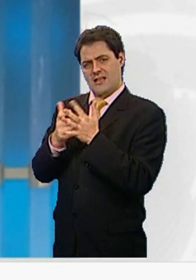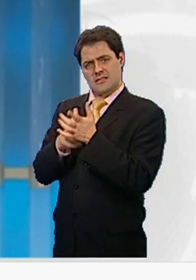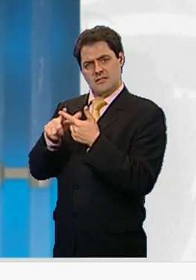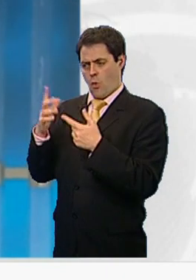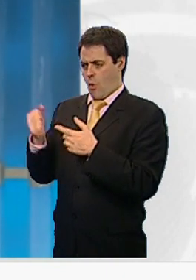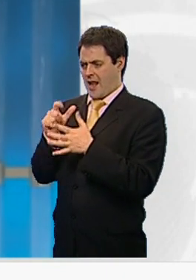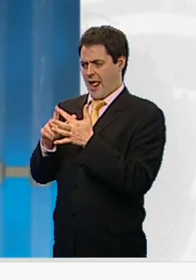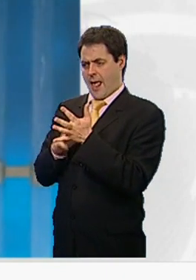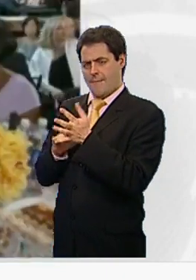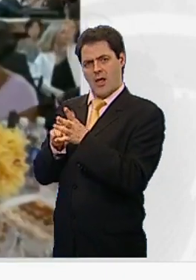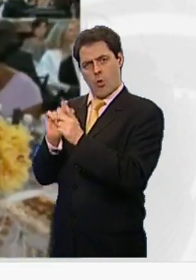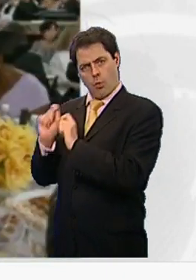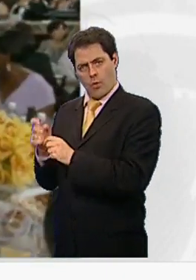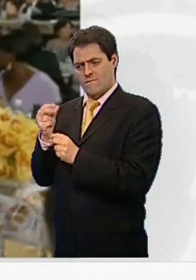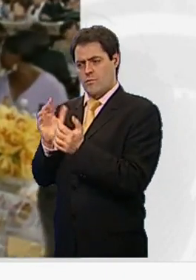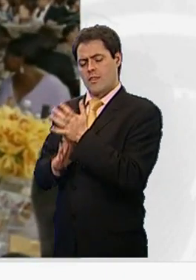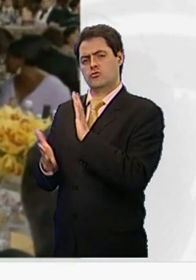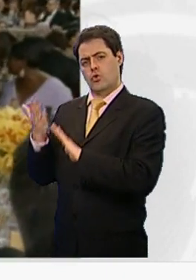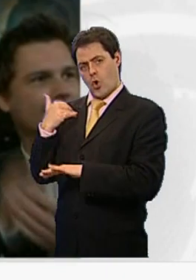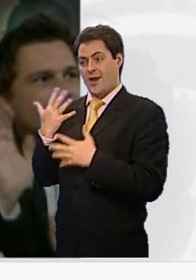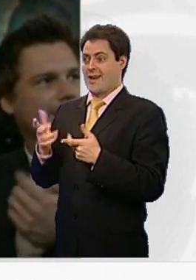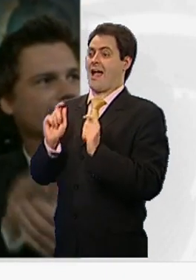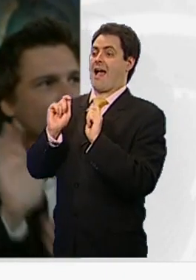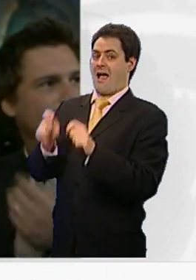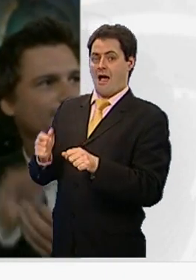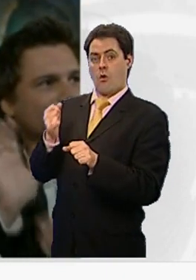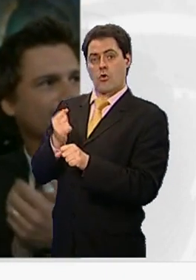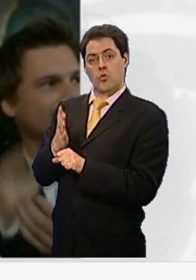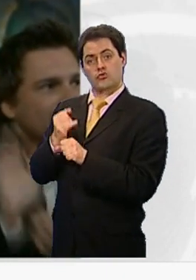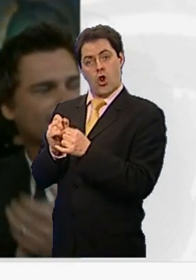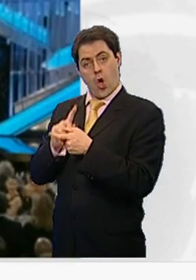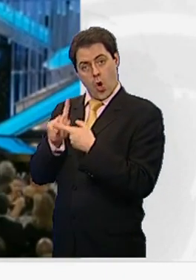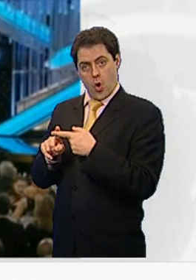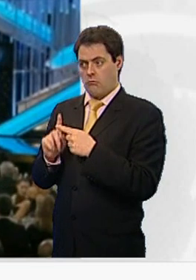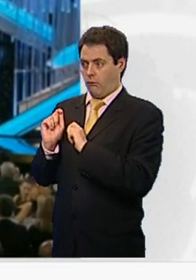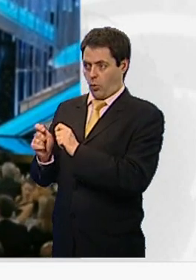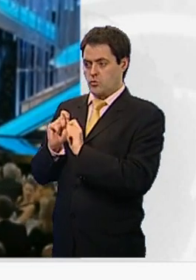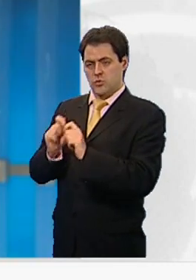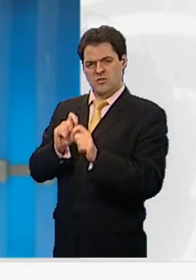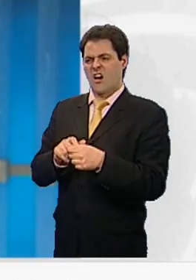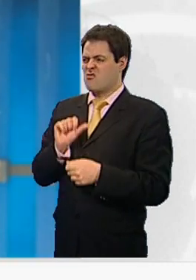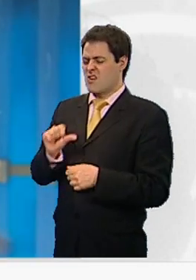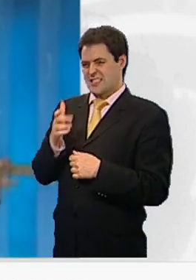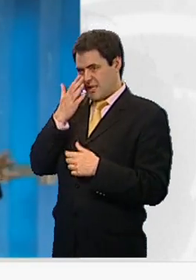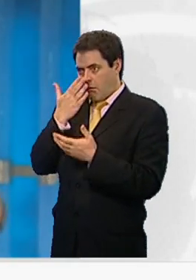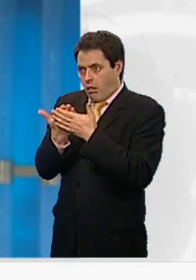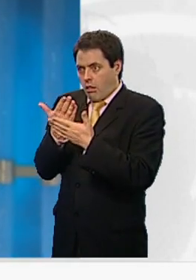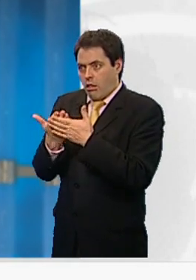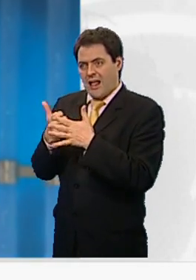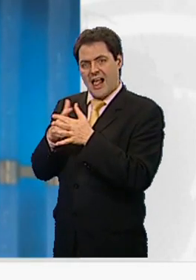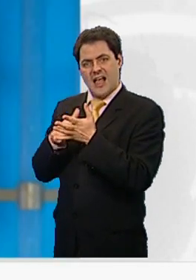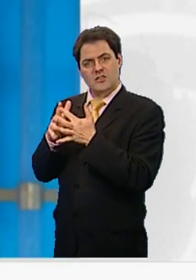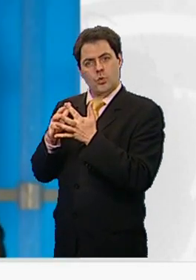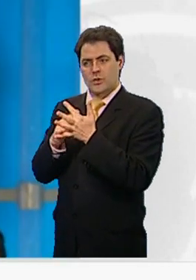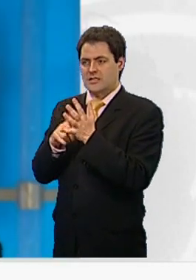and now she's back winning the Golden Globe, and obviously they have given her Oscars in the past as well. It's again, this